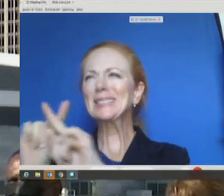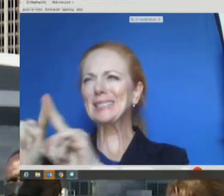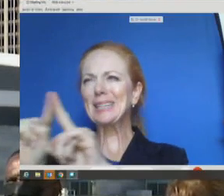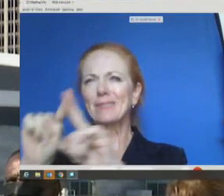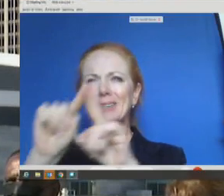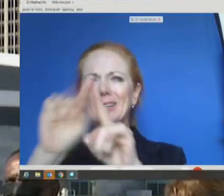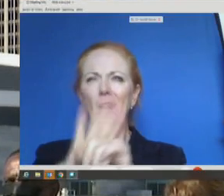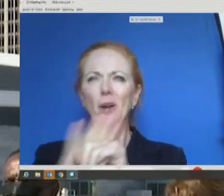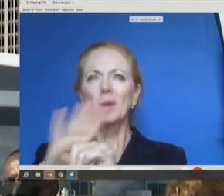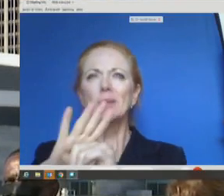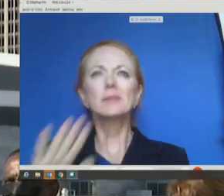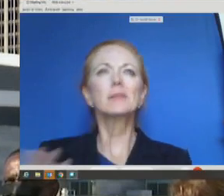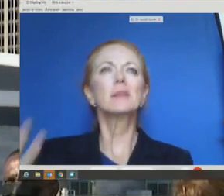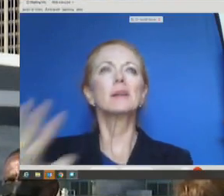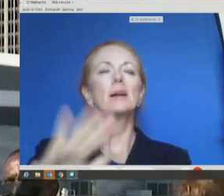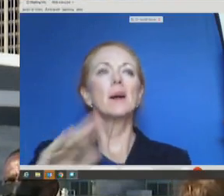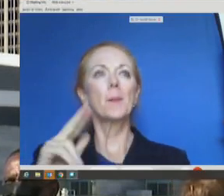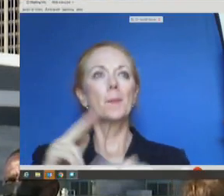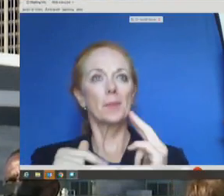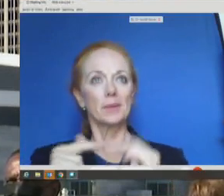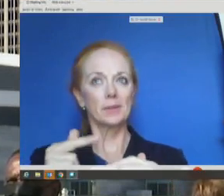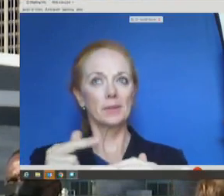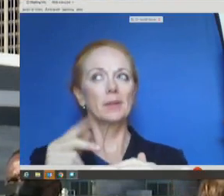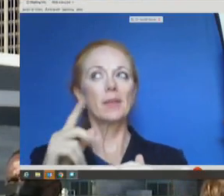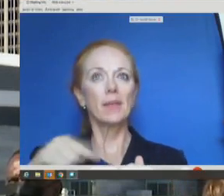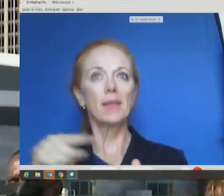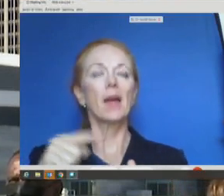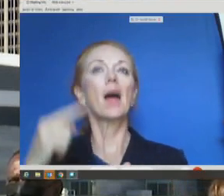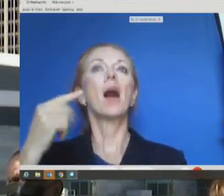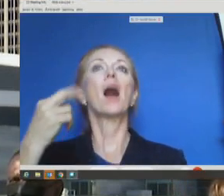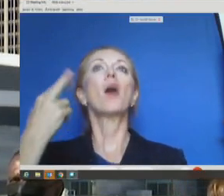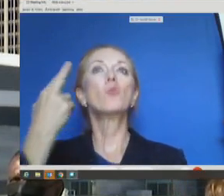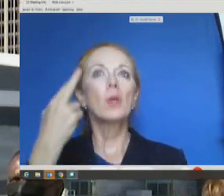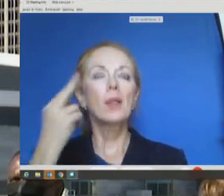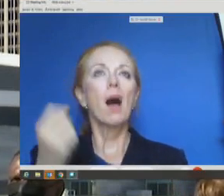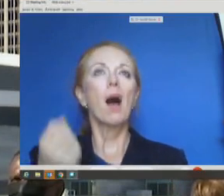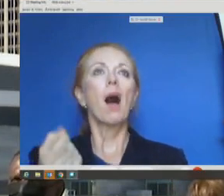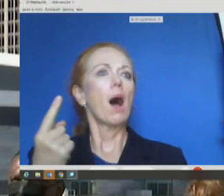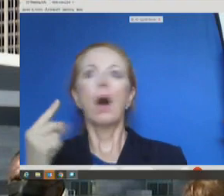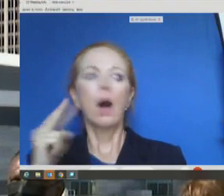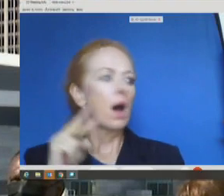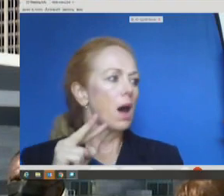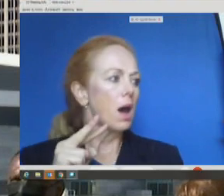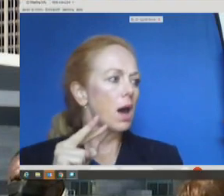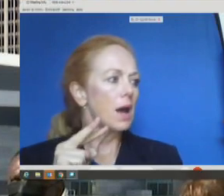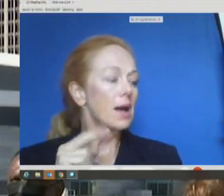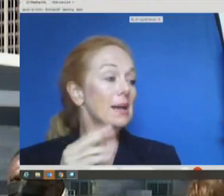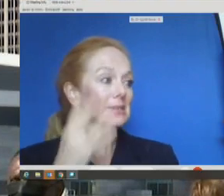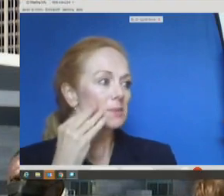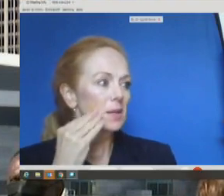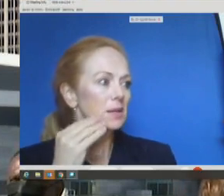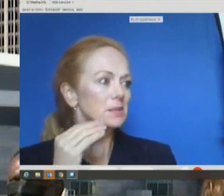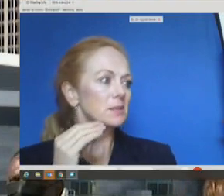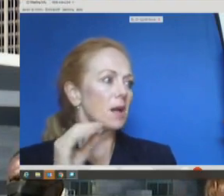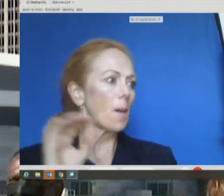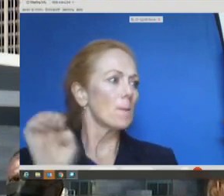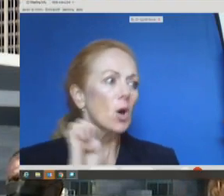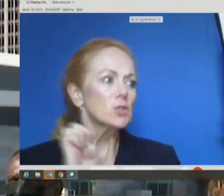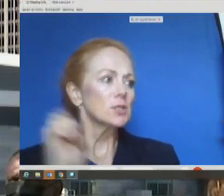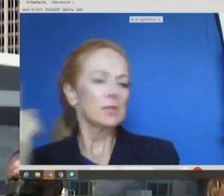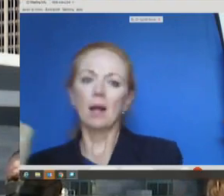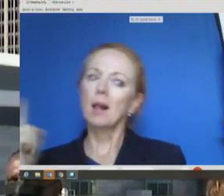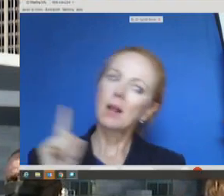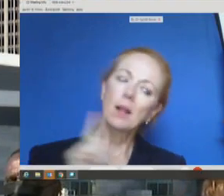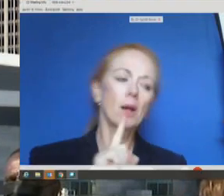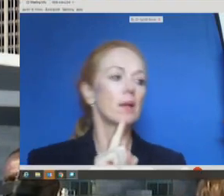Mr. Easter was in the interview room by himself? They were in various different locations within the team office. There were some officers doing